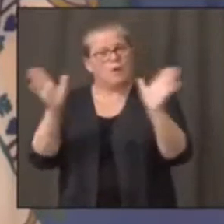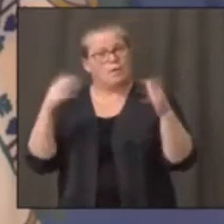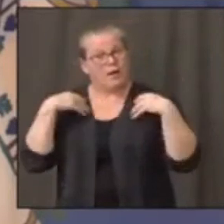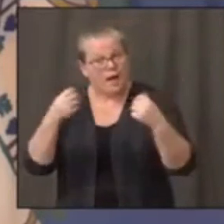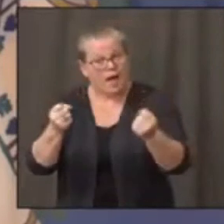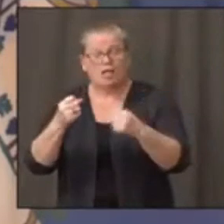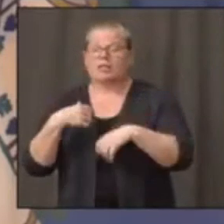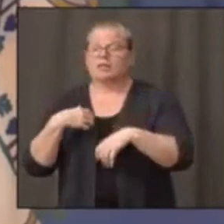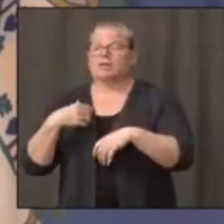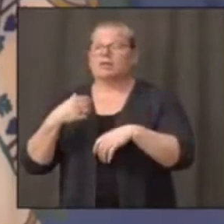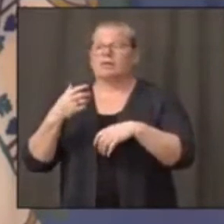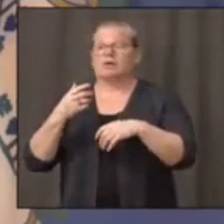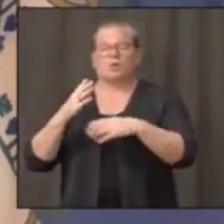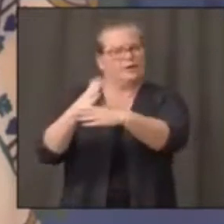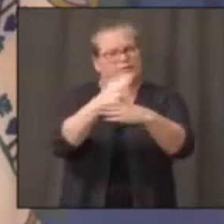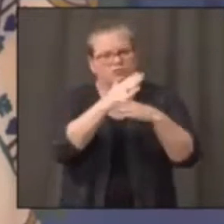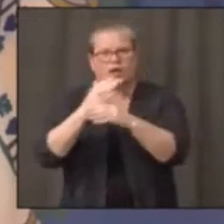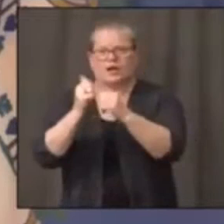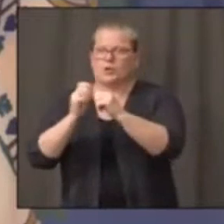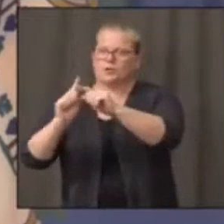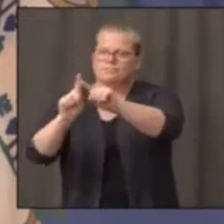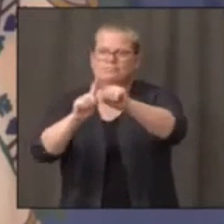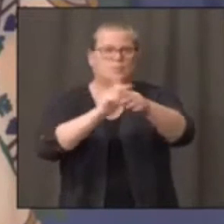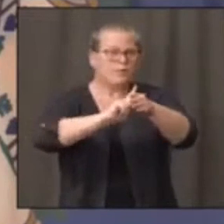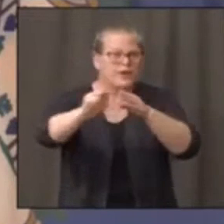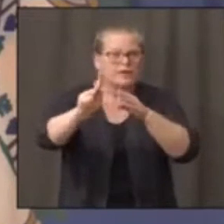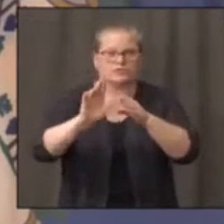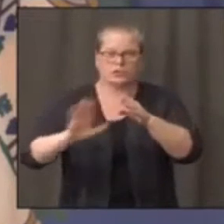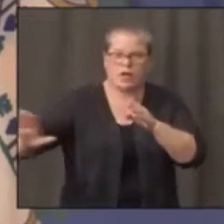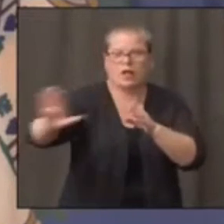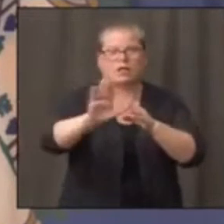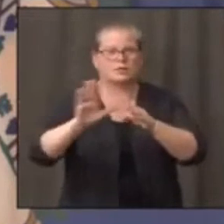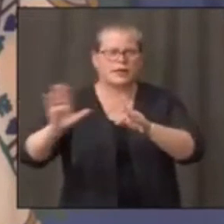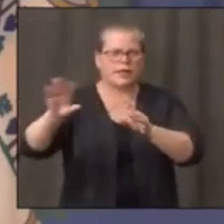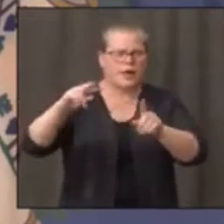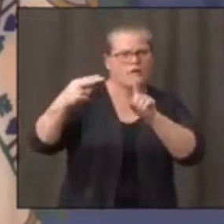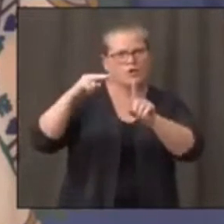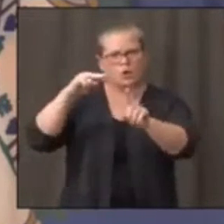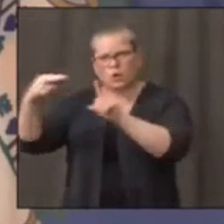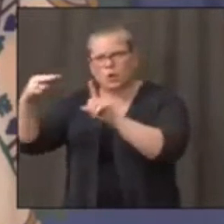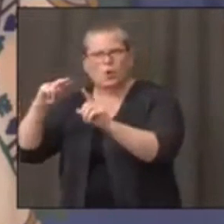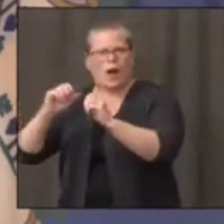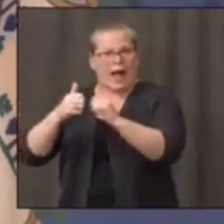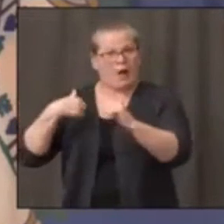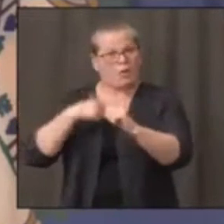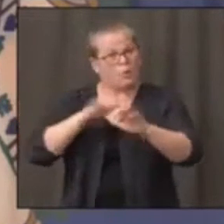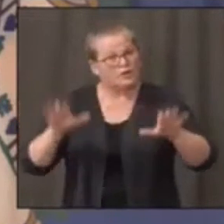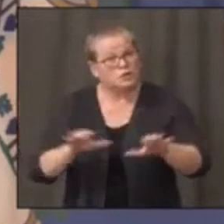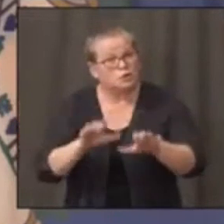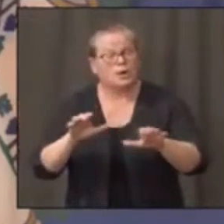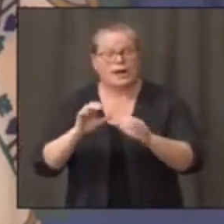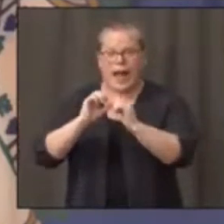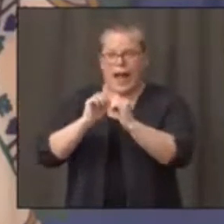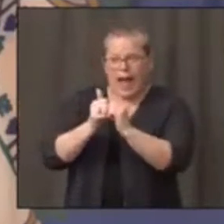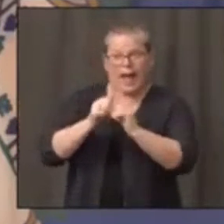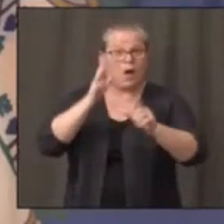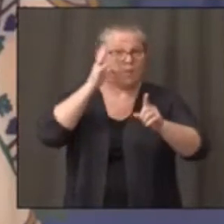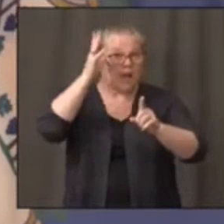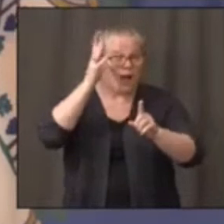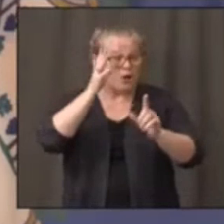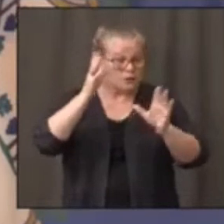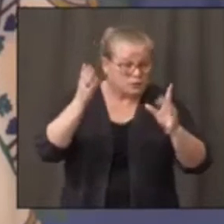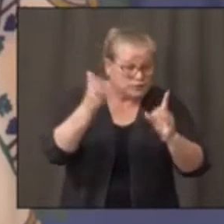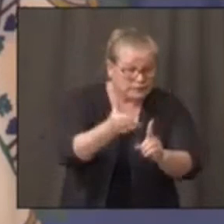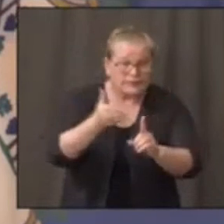professionals far and wide, trying to get their best point of view on how we're doing and how I can convince parents and how I convince teachers